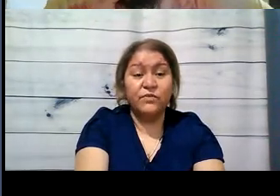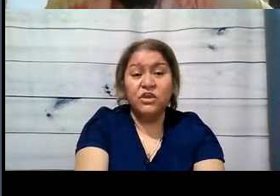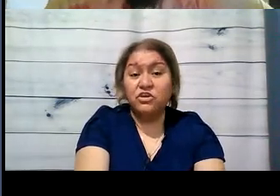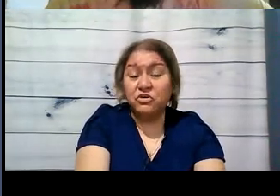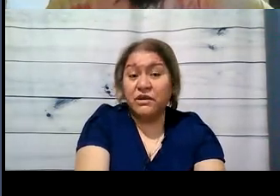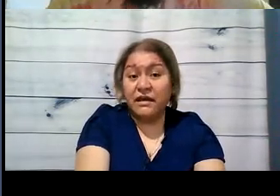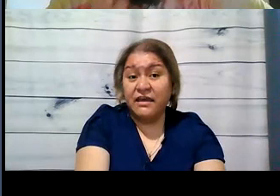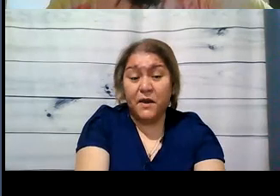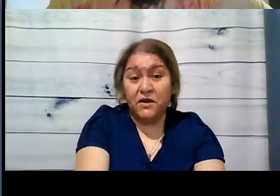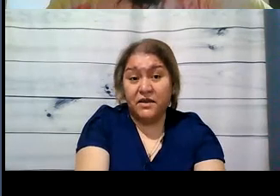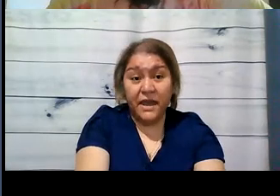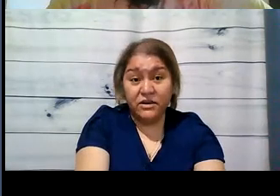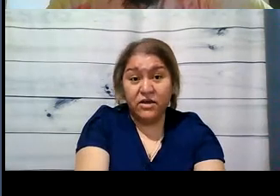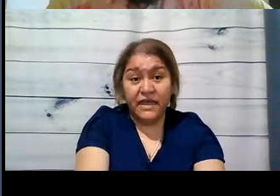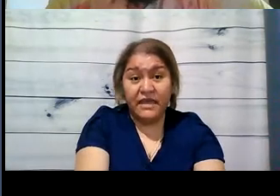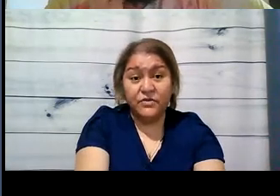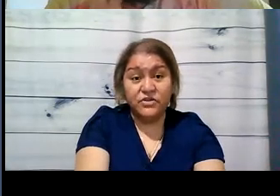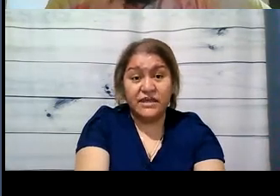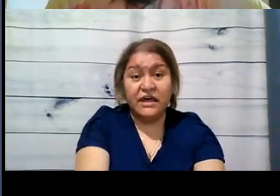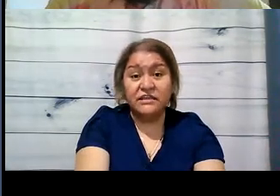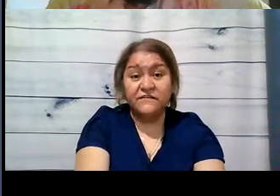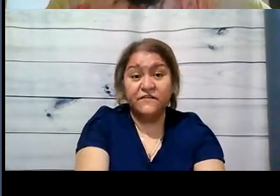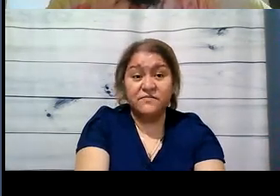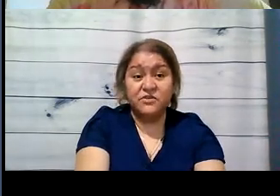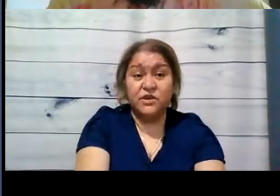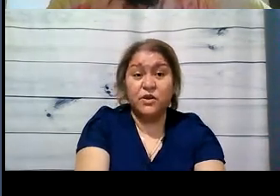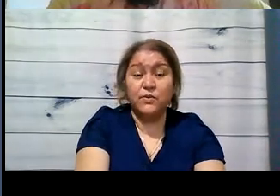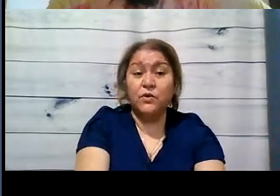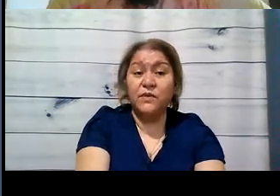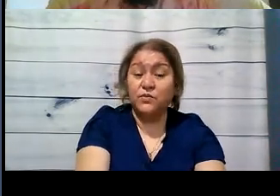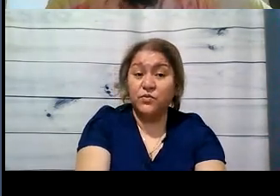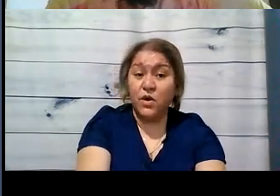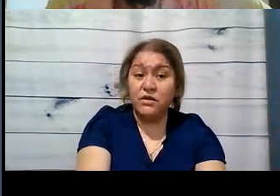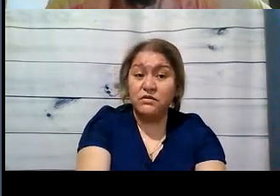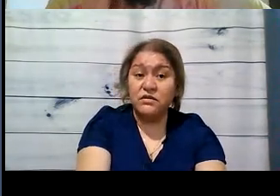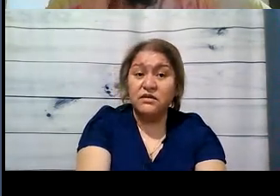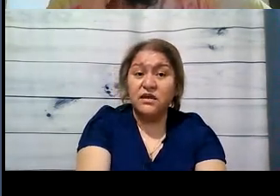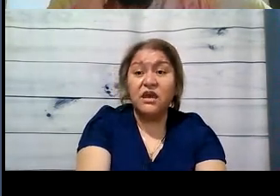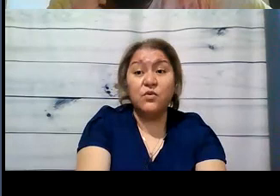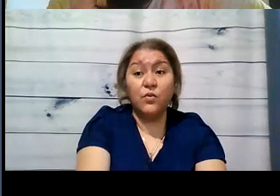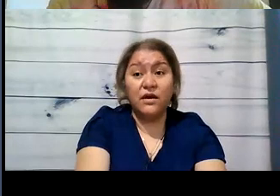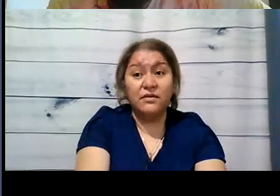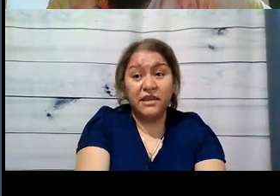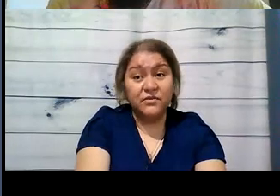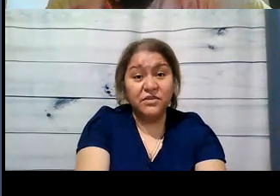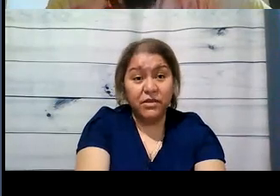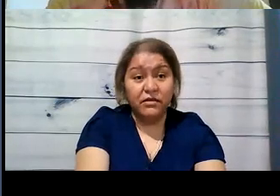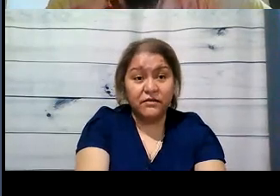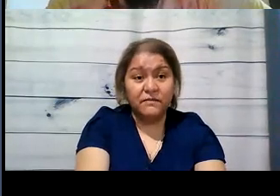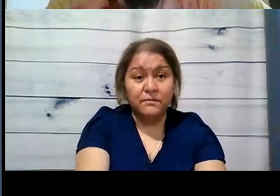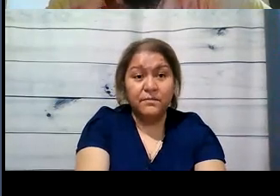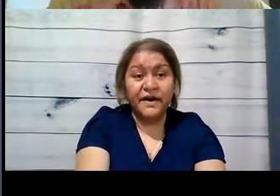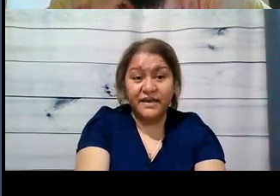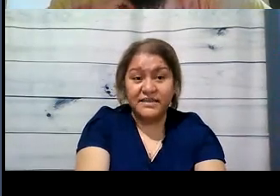Now, you and I might not be able to tell the difference between a roll made with water and one made with